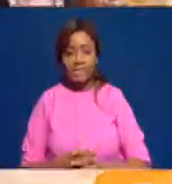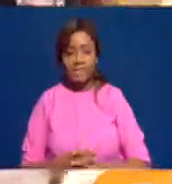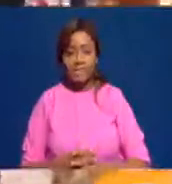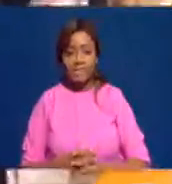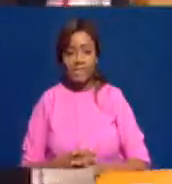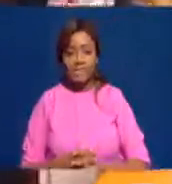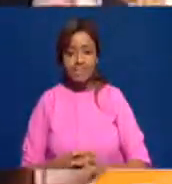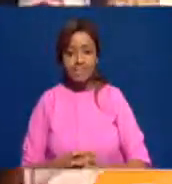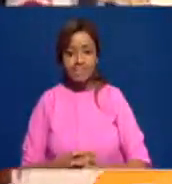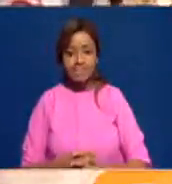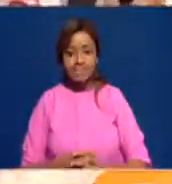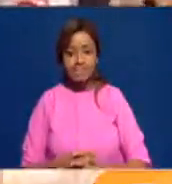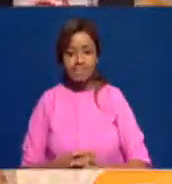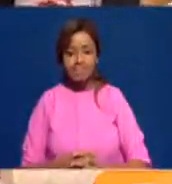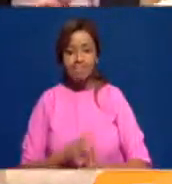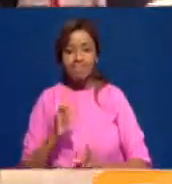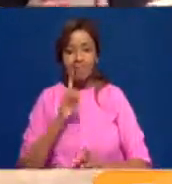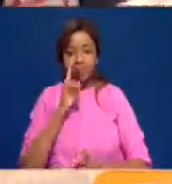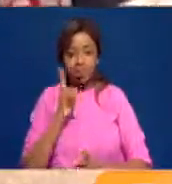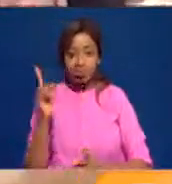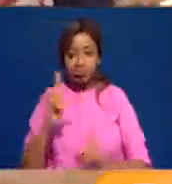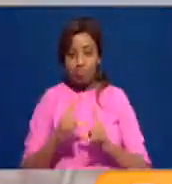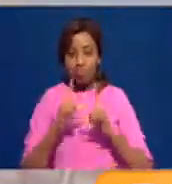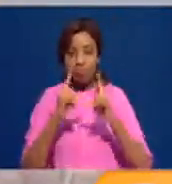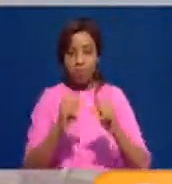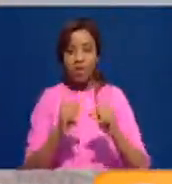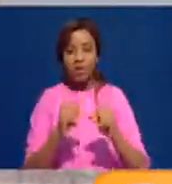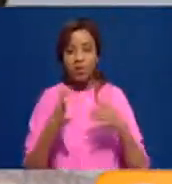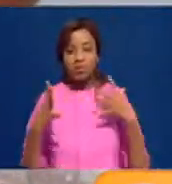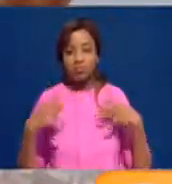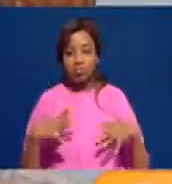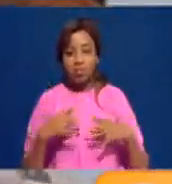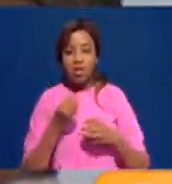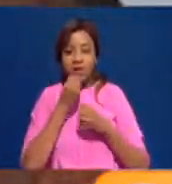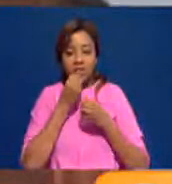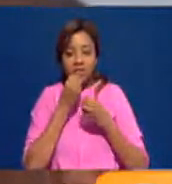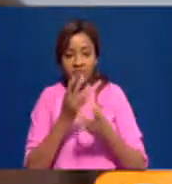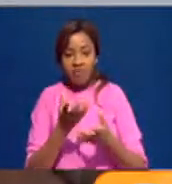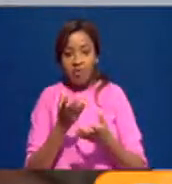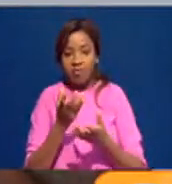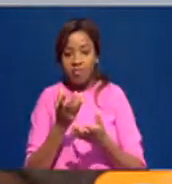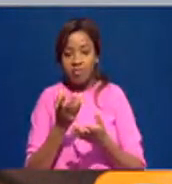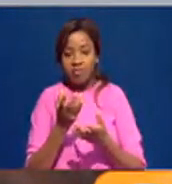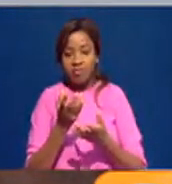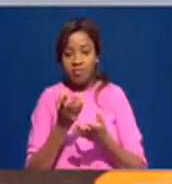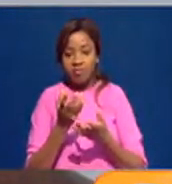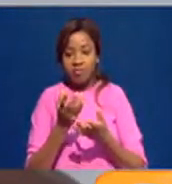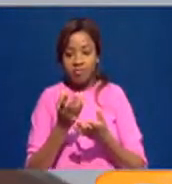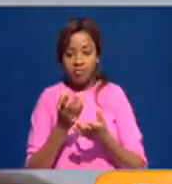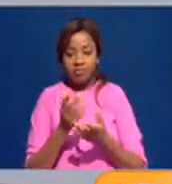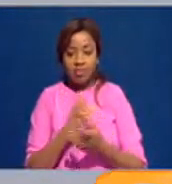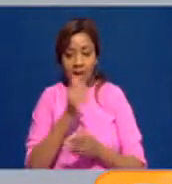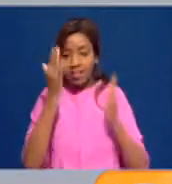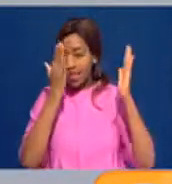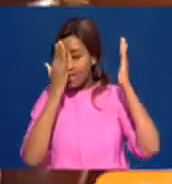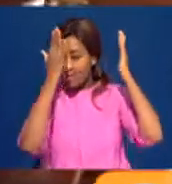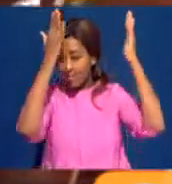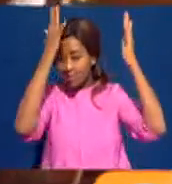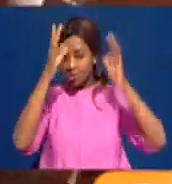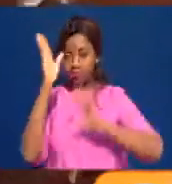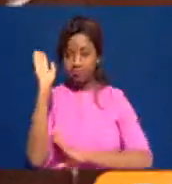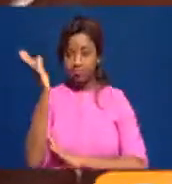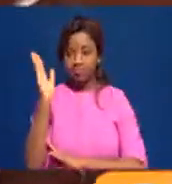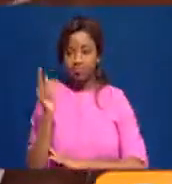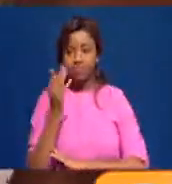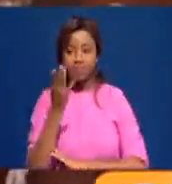Archbishop Anyolo's Christmas message, emphasized by his counterpart, Archbishop Anthony Muheria, who addressed faithful